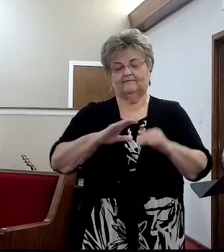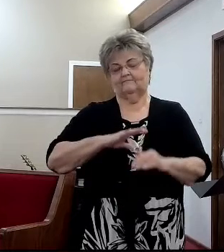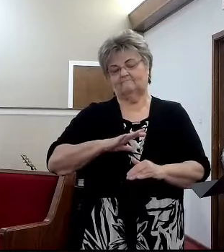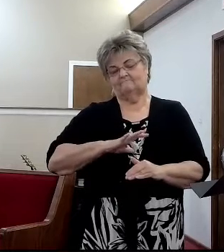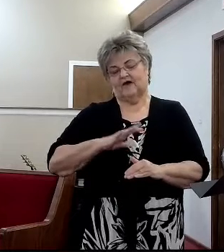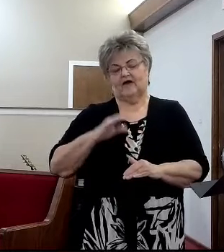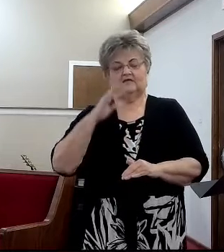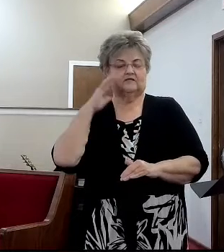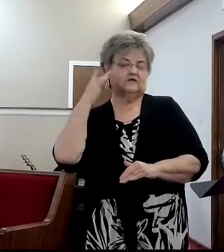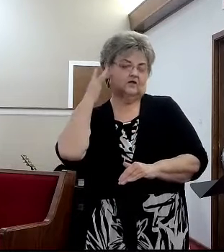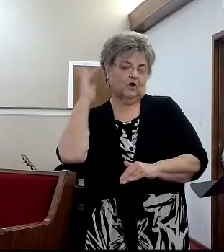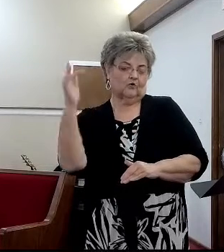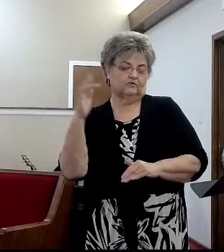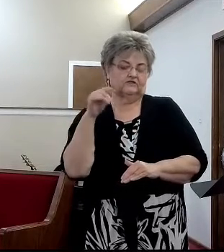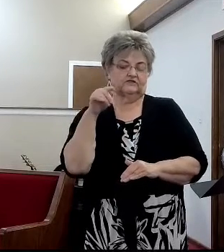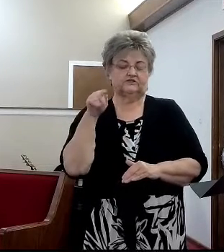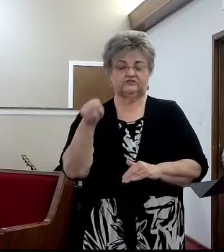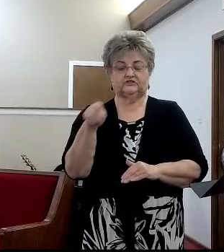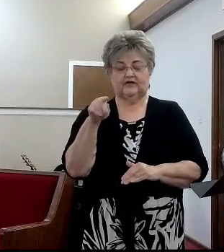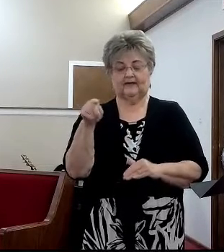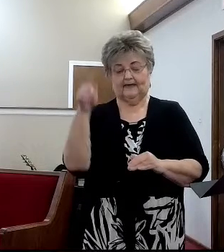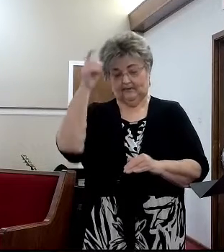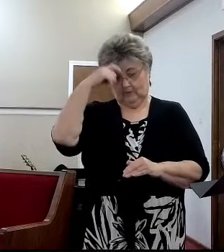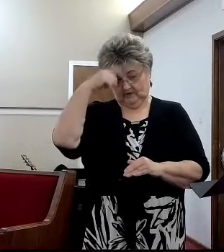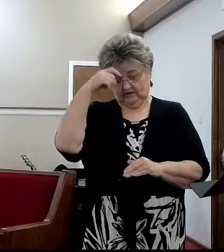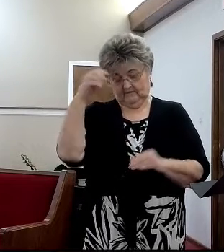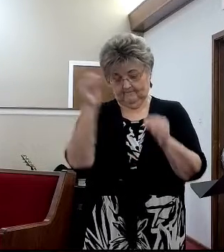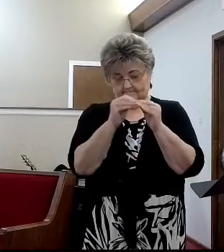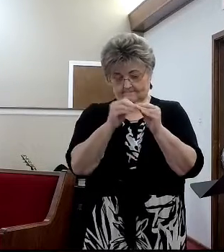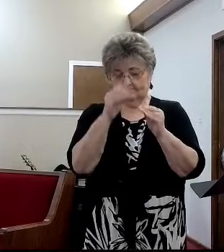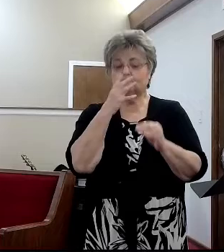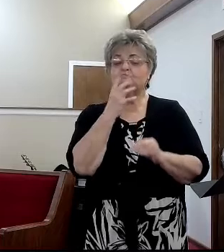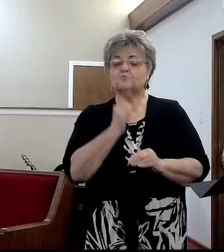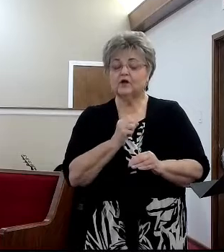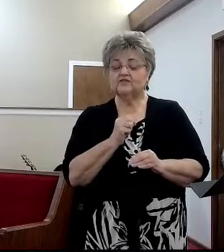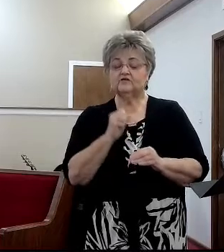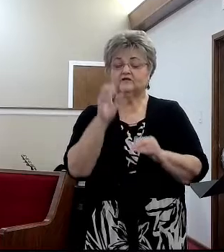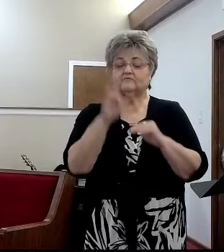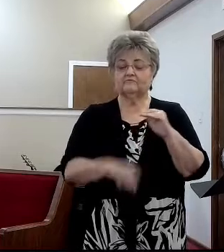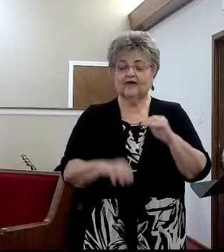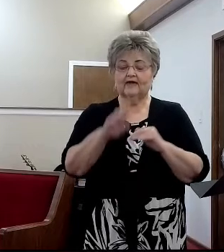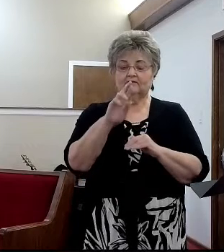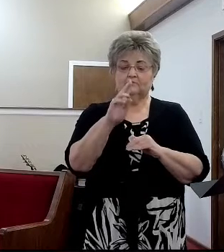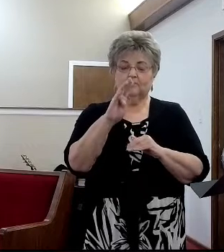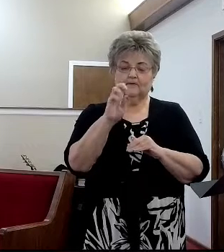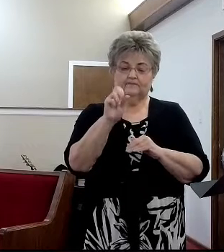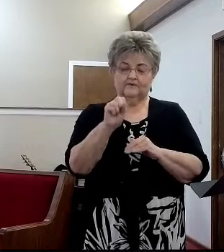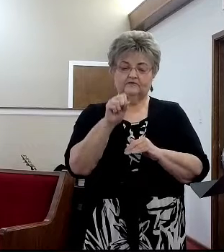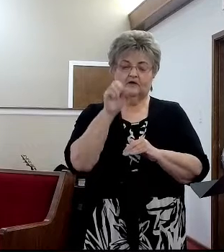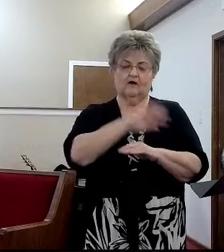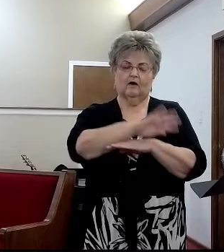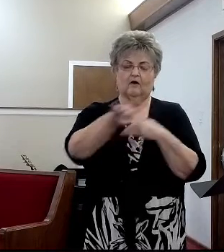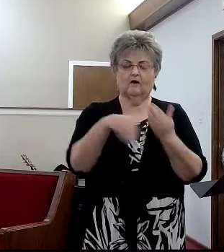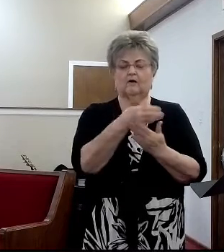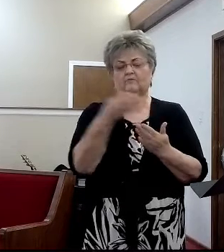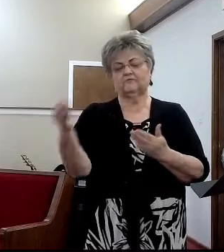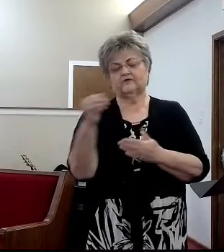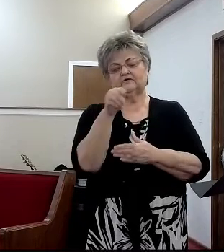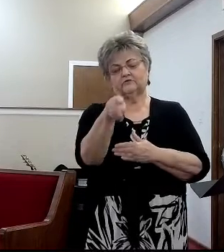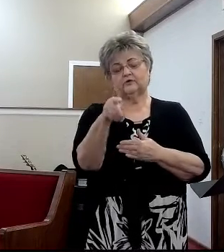more precious than rubies, and all the things thou canst desire are not to be compared unto